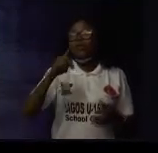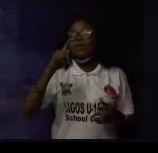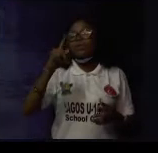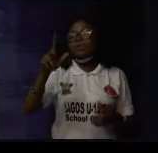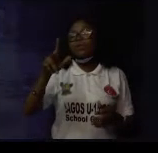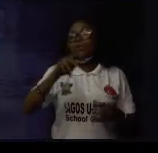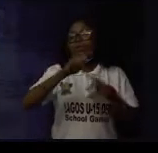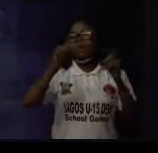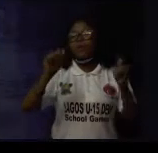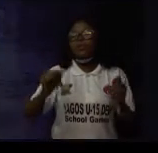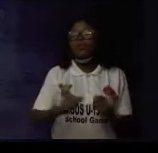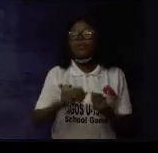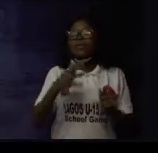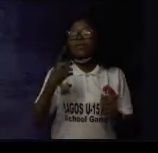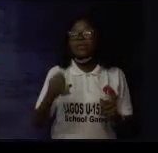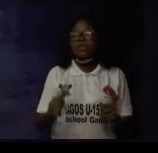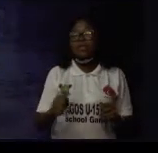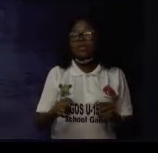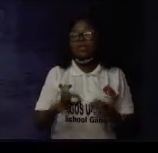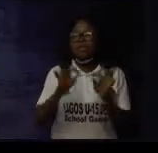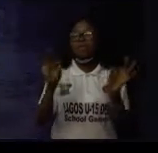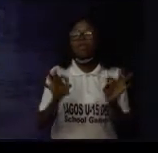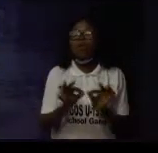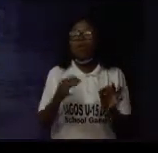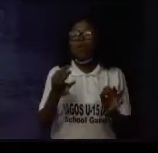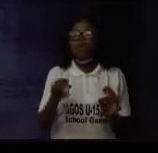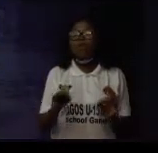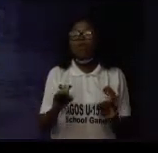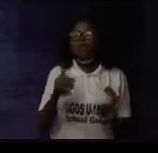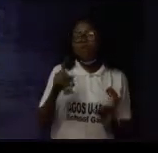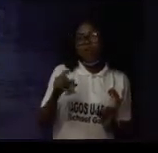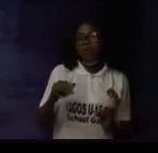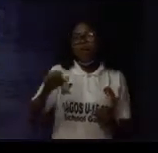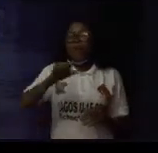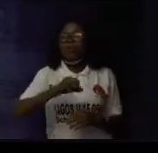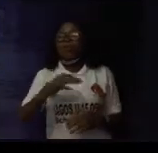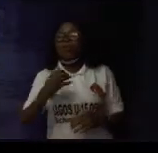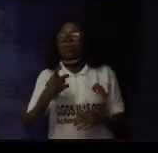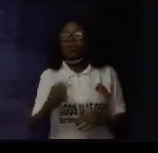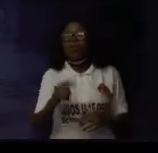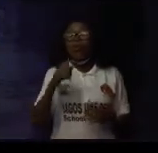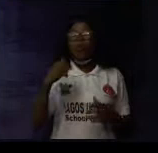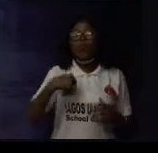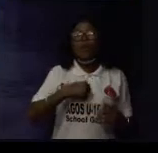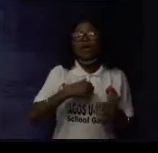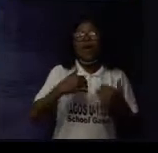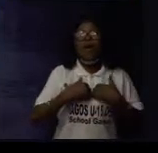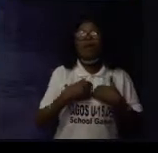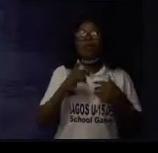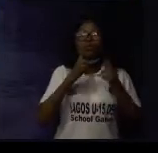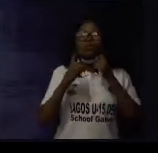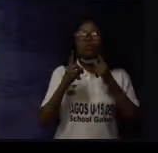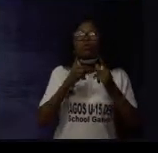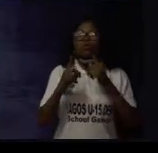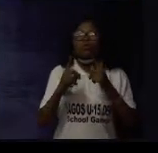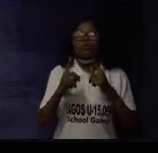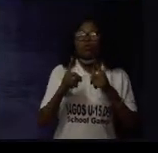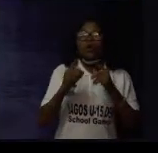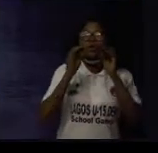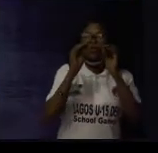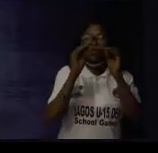know? The sum of all angles in a triangle will always give you 180 degrees. We have talked